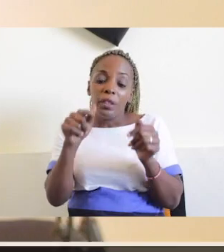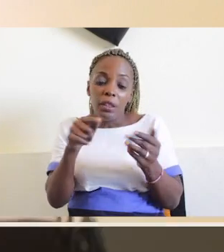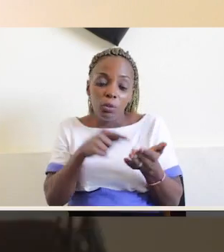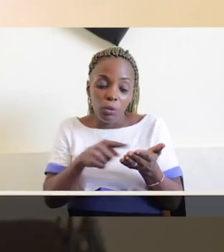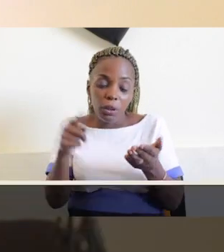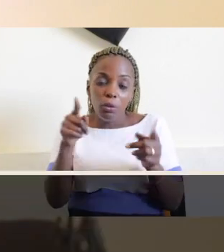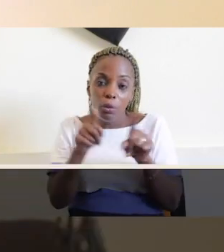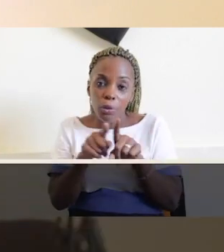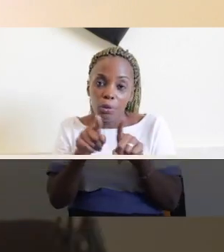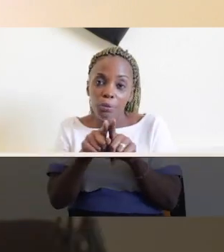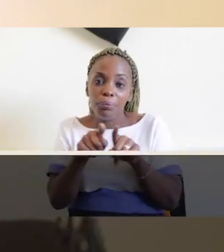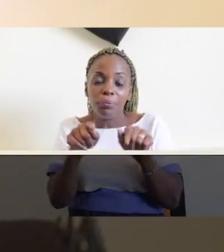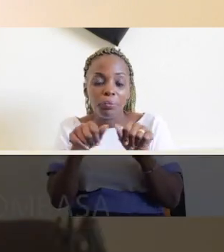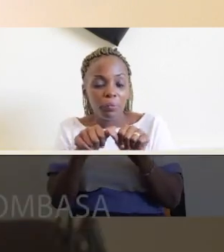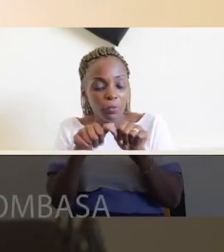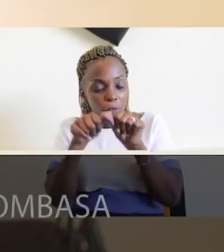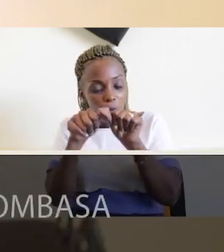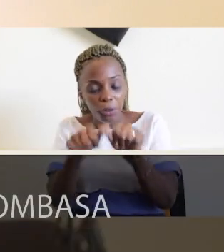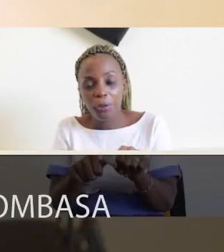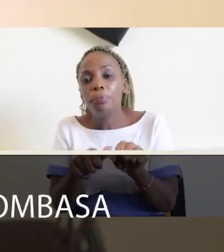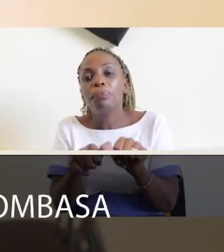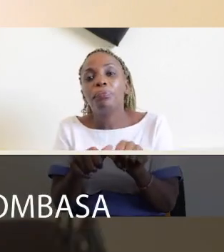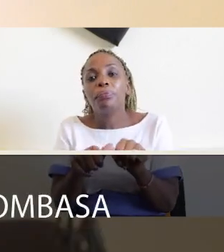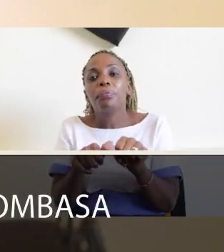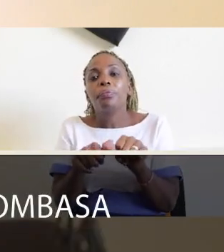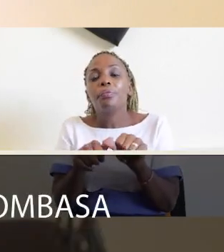week also, as we continue, as we